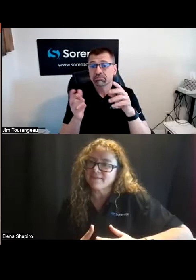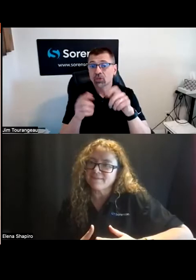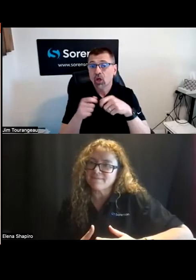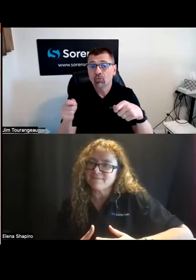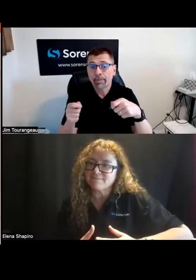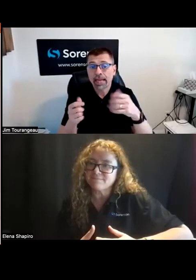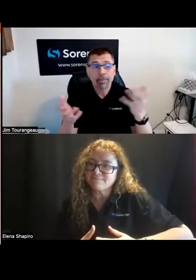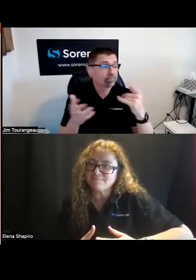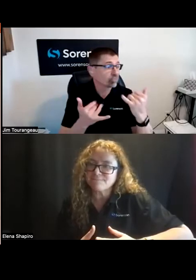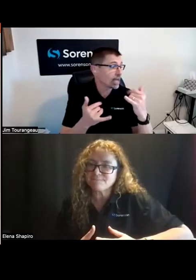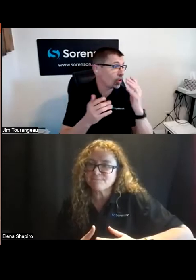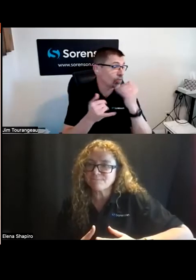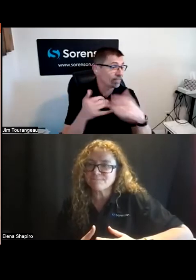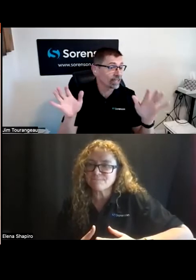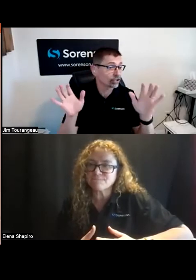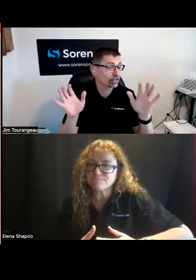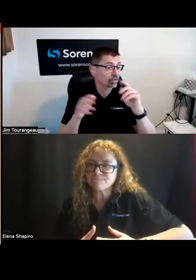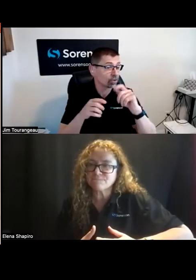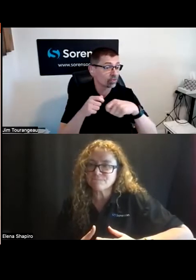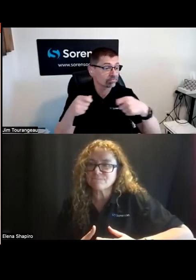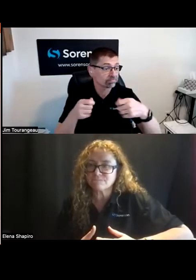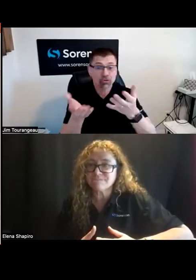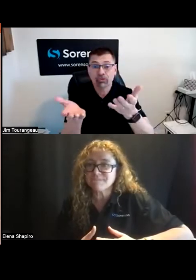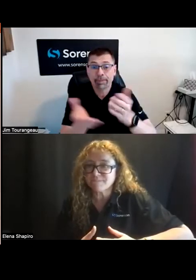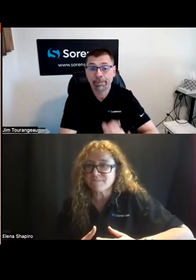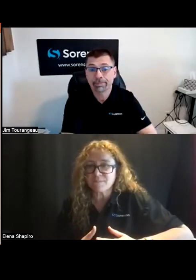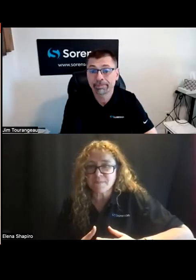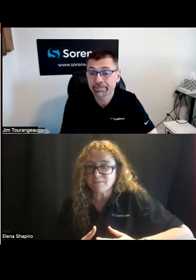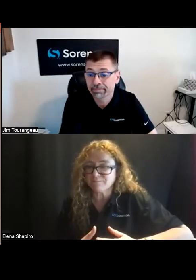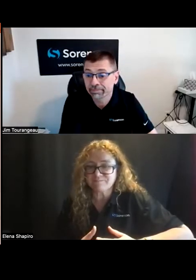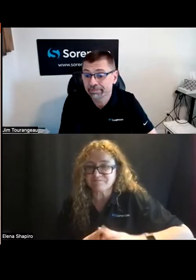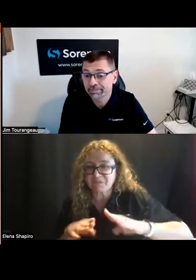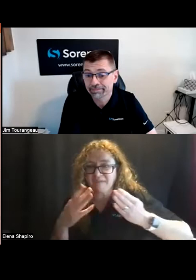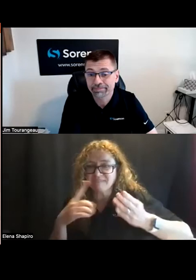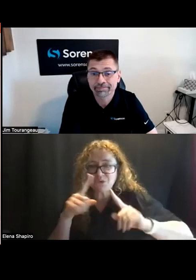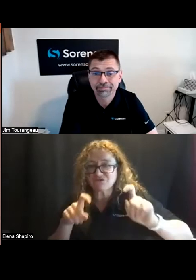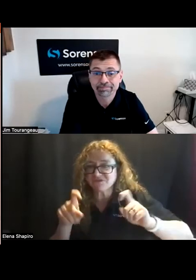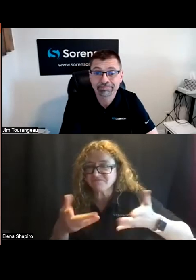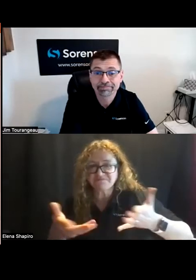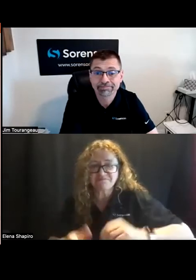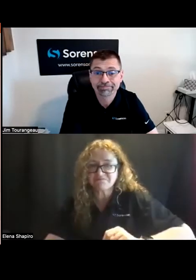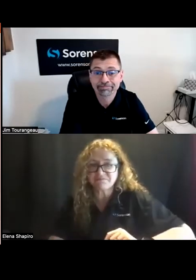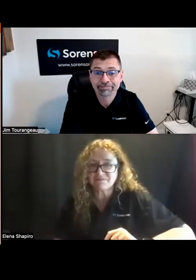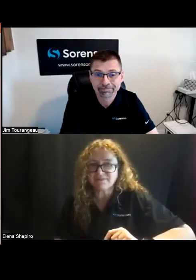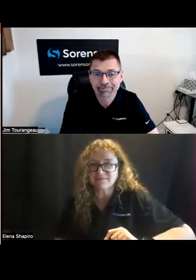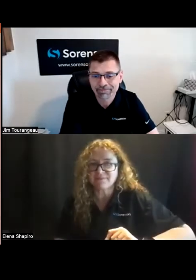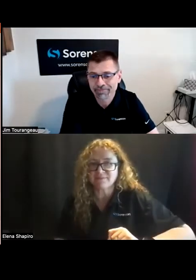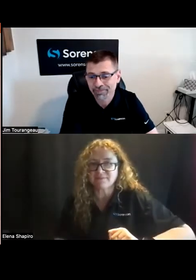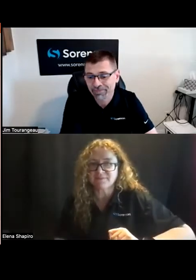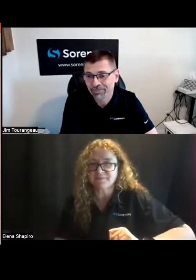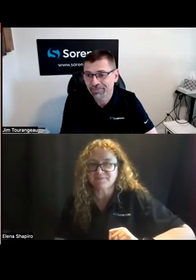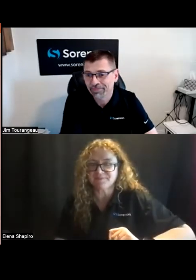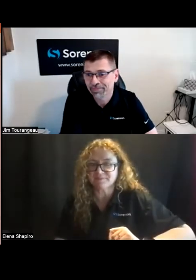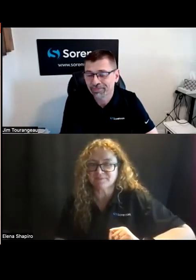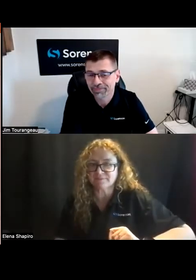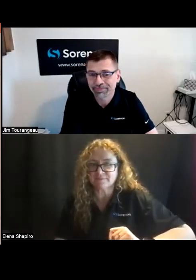Okay, so in wrapping up, I think that's all that we had to share. So I can turn it over to you, Elena, saying, unless you have